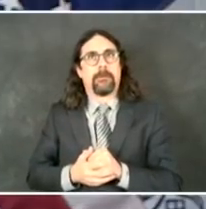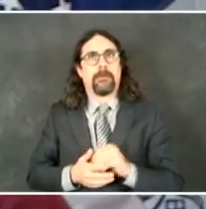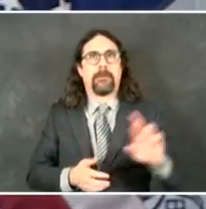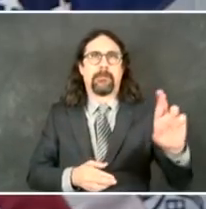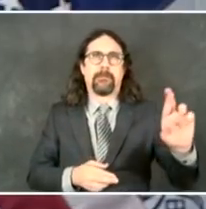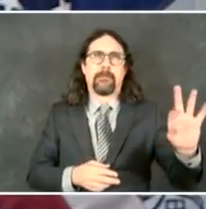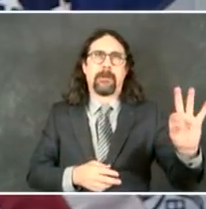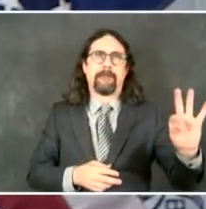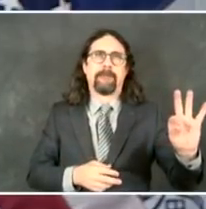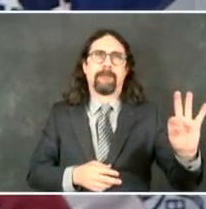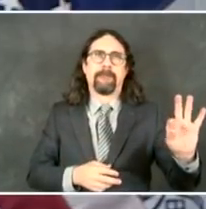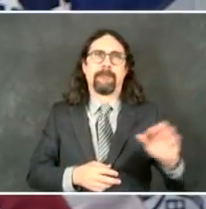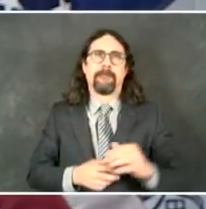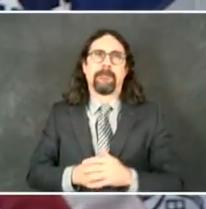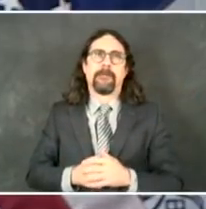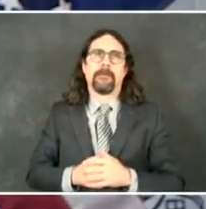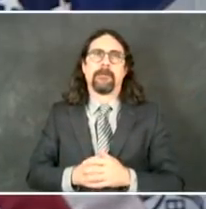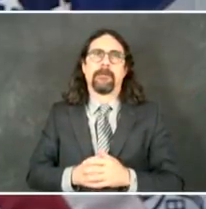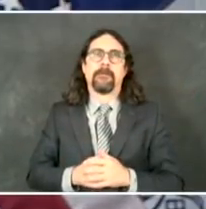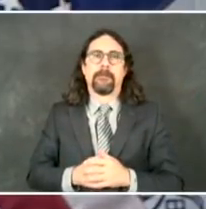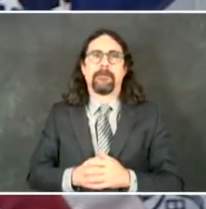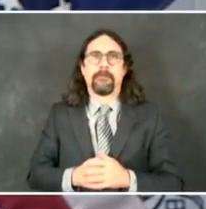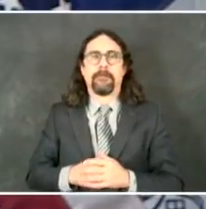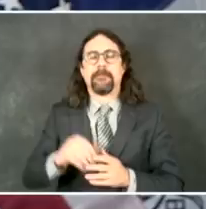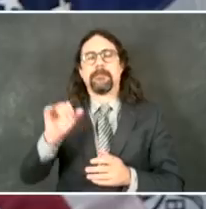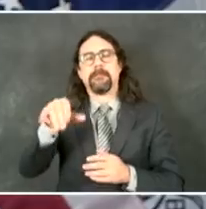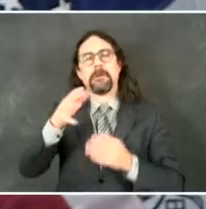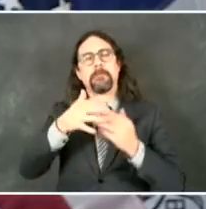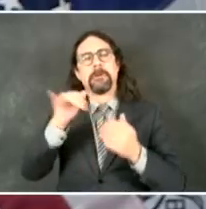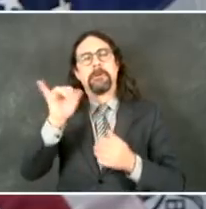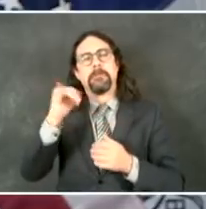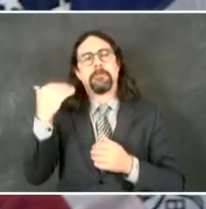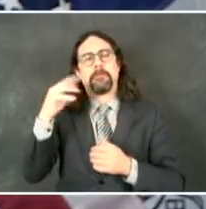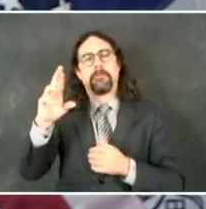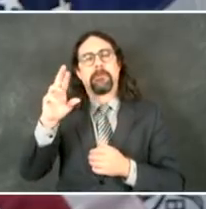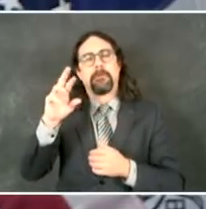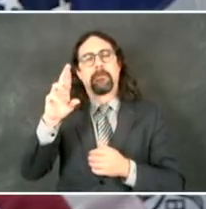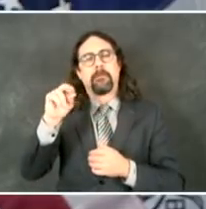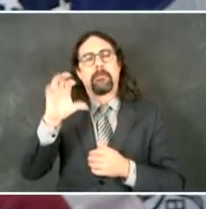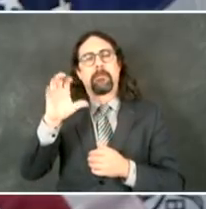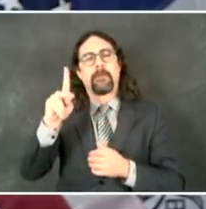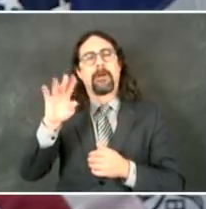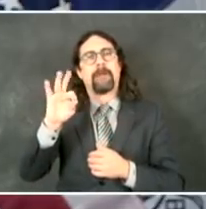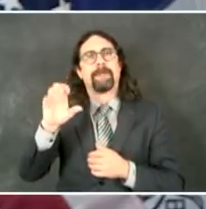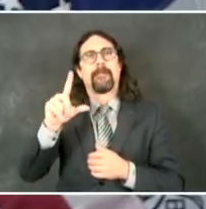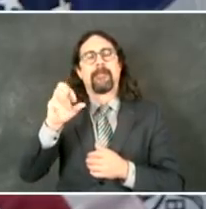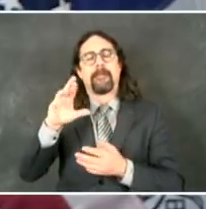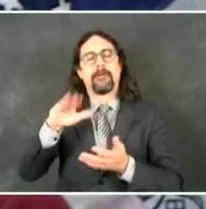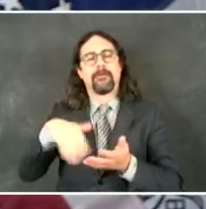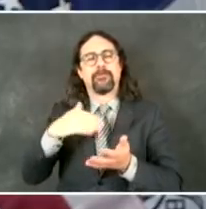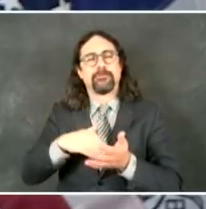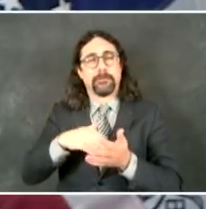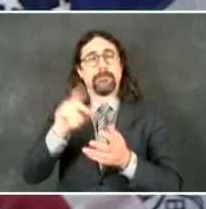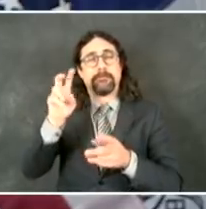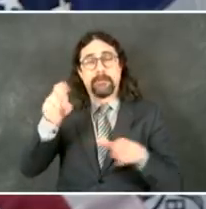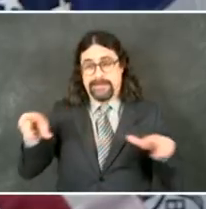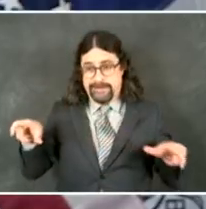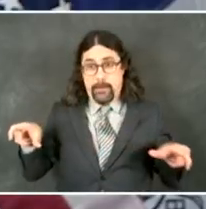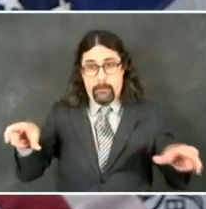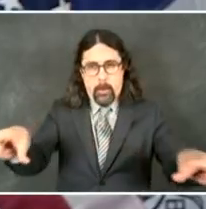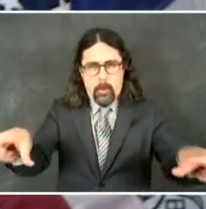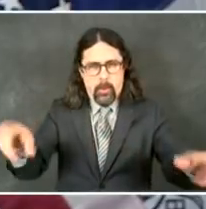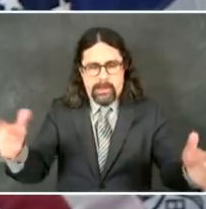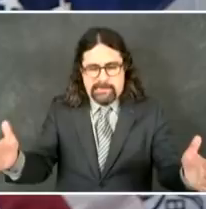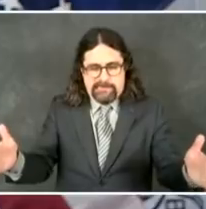local areas that aren't necessarily where you have a major attraction like a park, but they are places where we